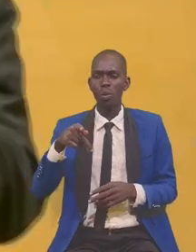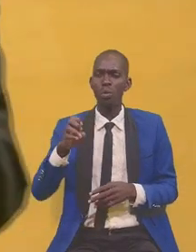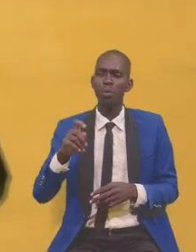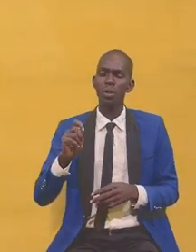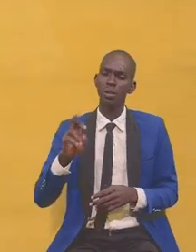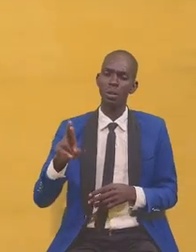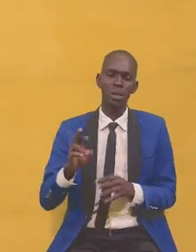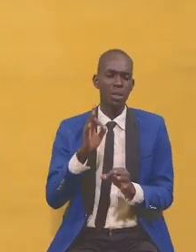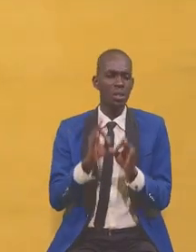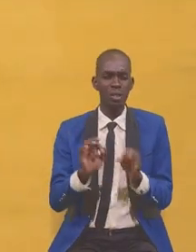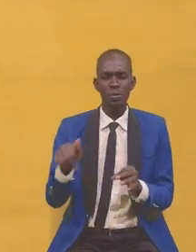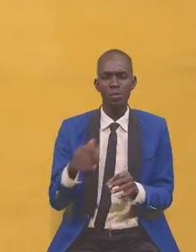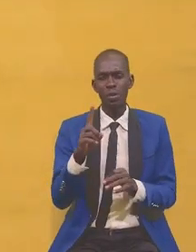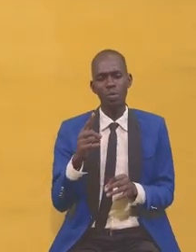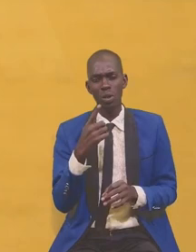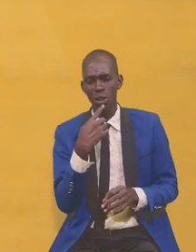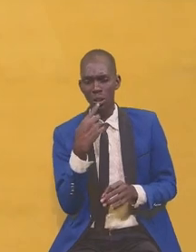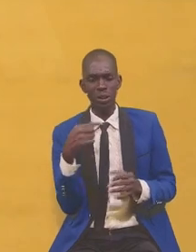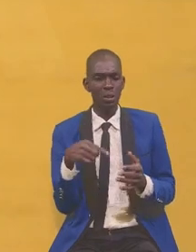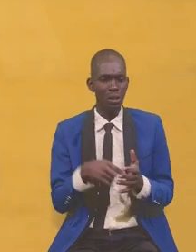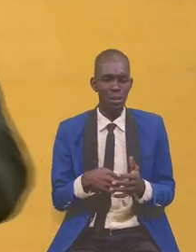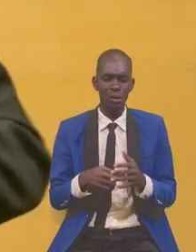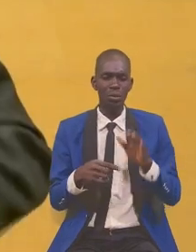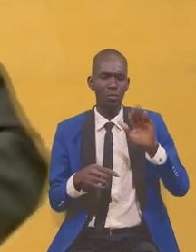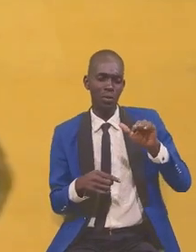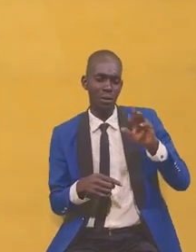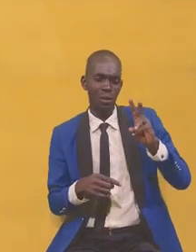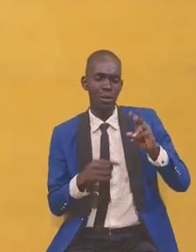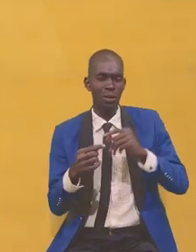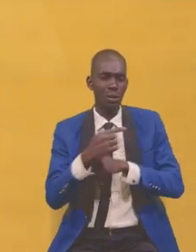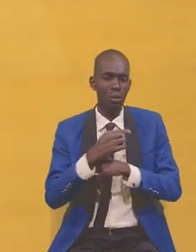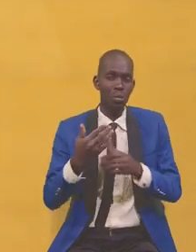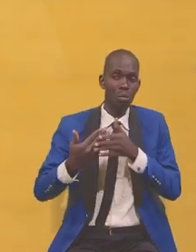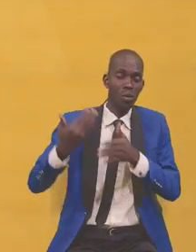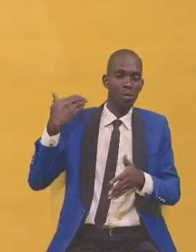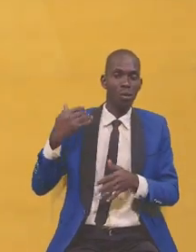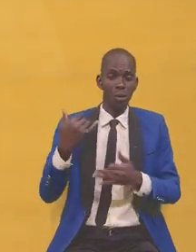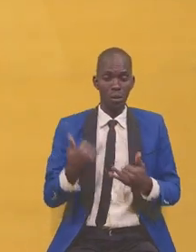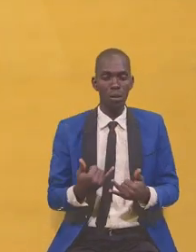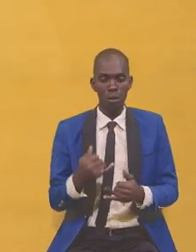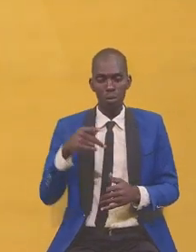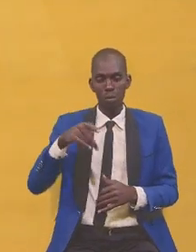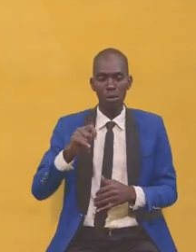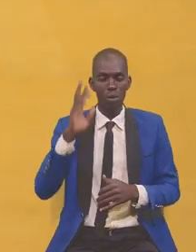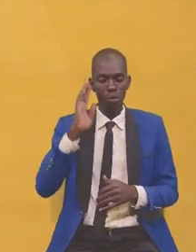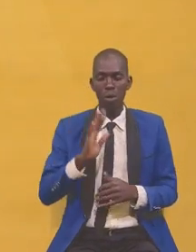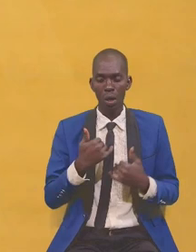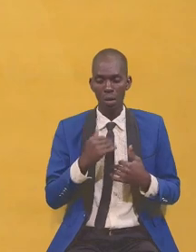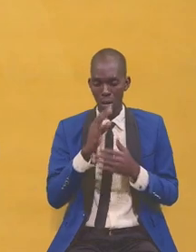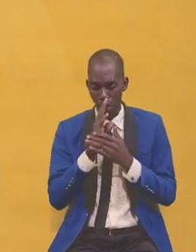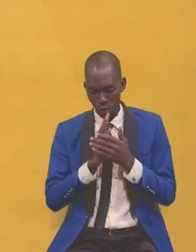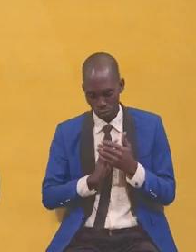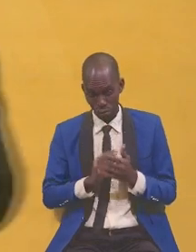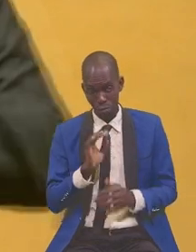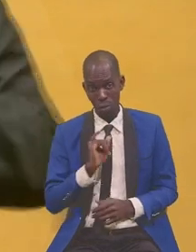said that 50, 60 days before this time, he looked down and say, I'm